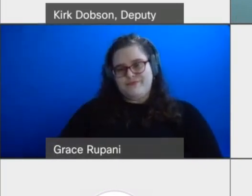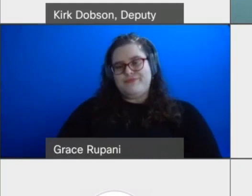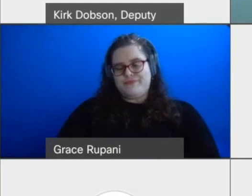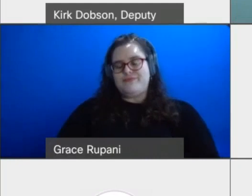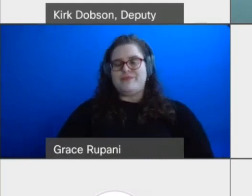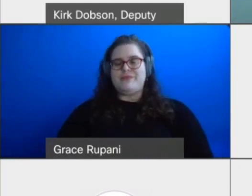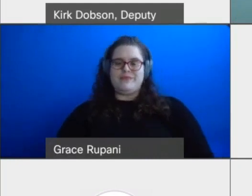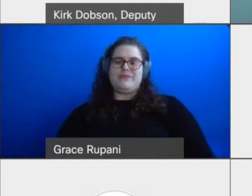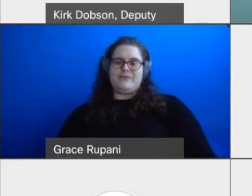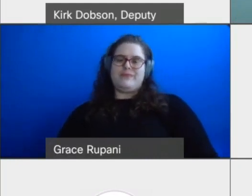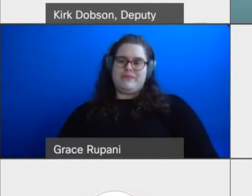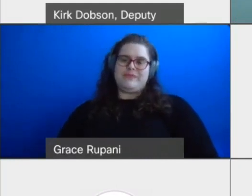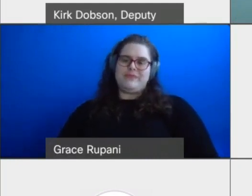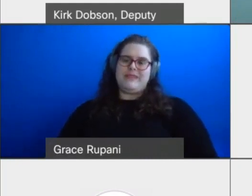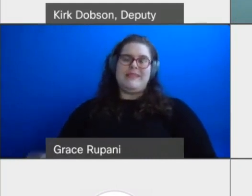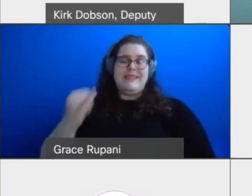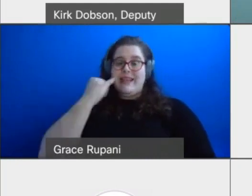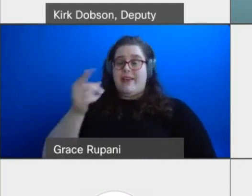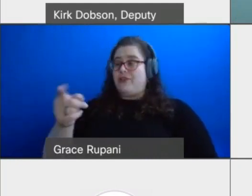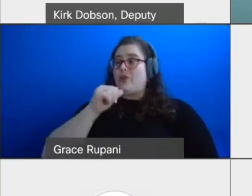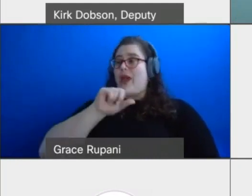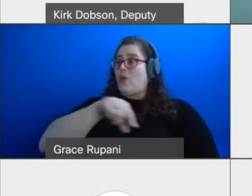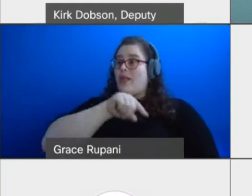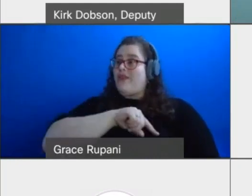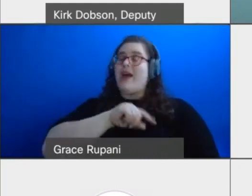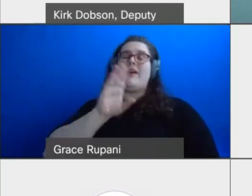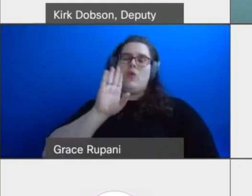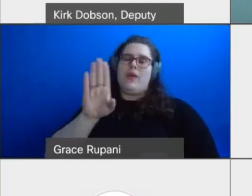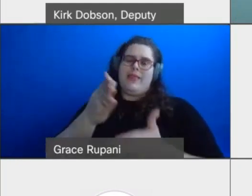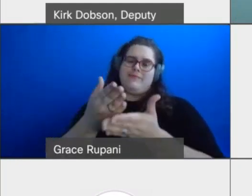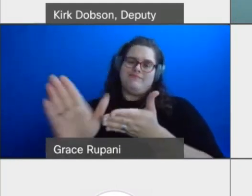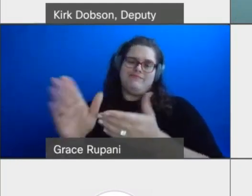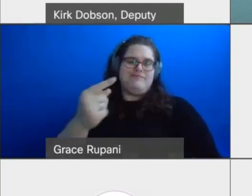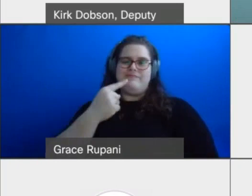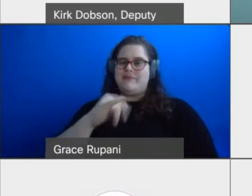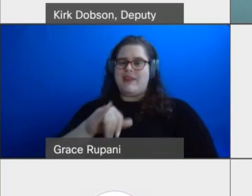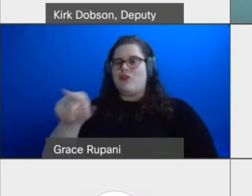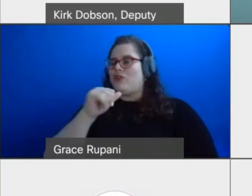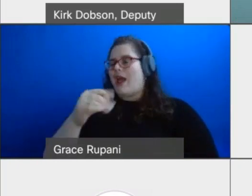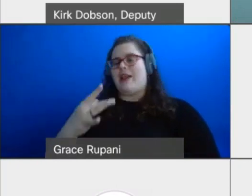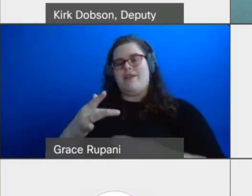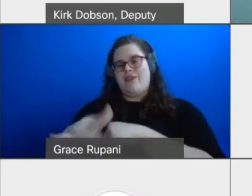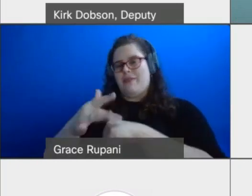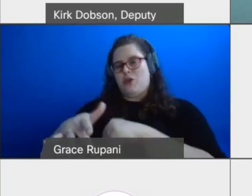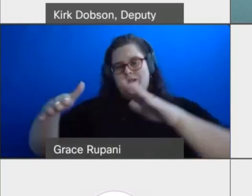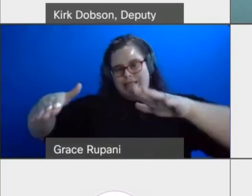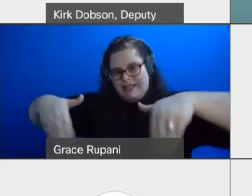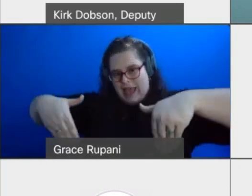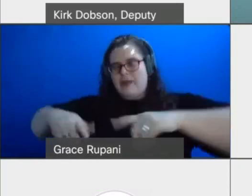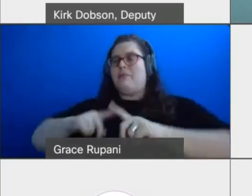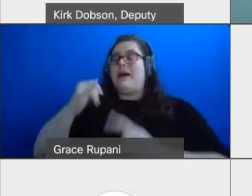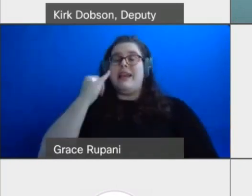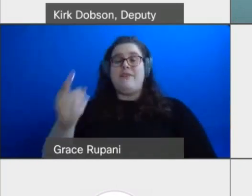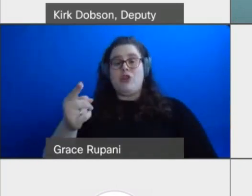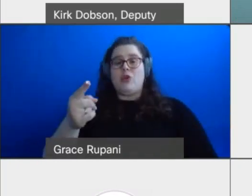and if you do not qualify for that, it will basically tell you that you're not available. And then if you do try to still make that